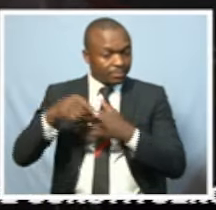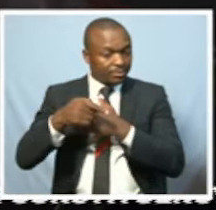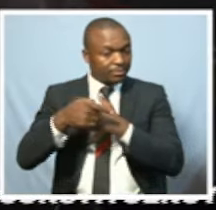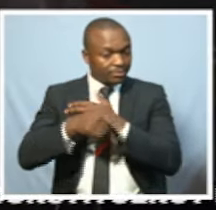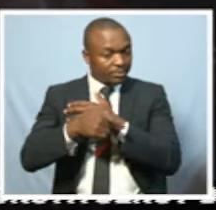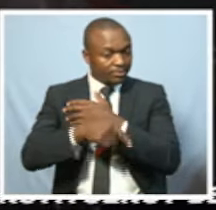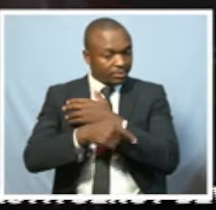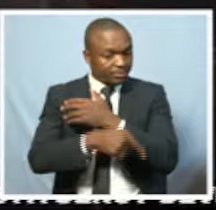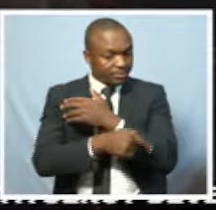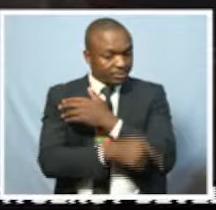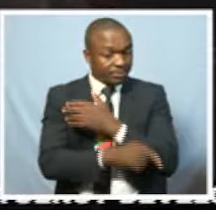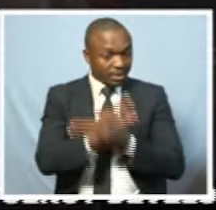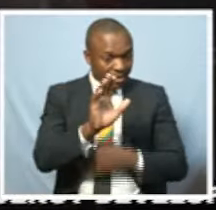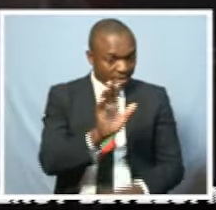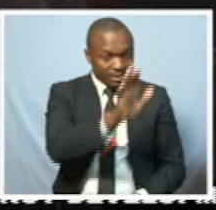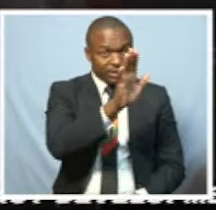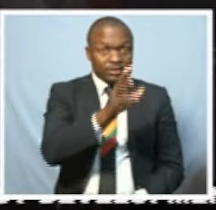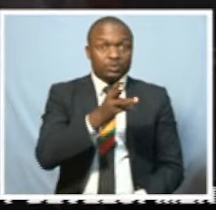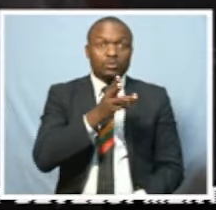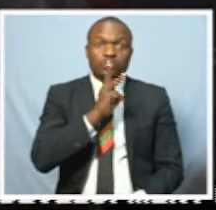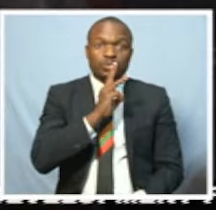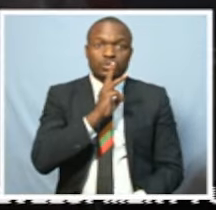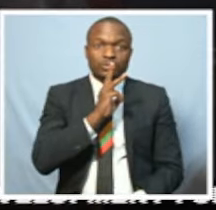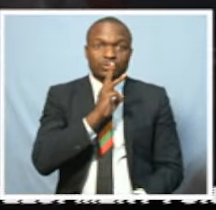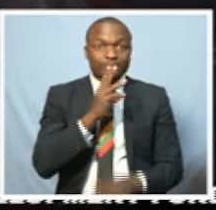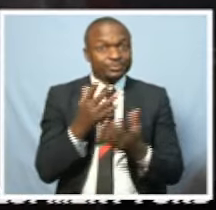own borehole and